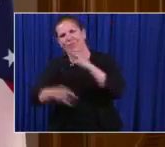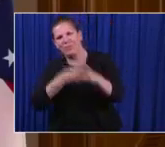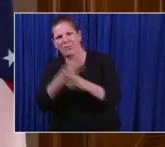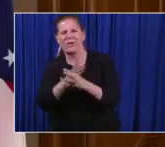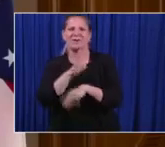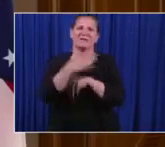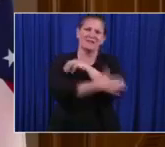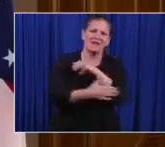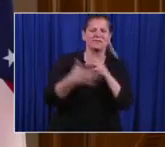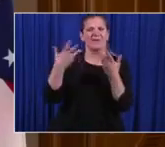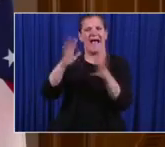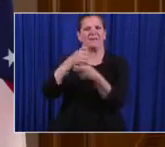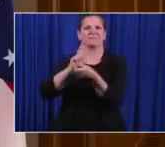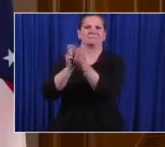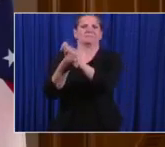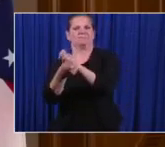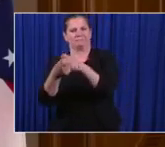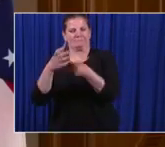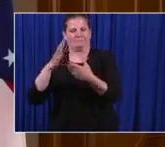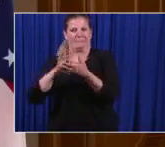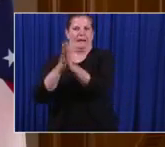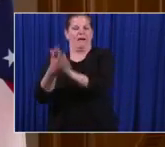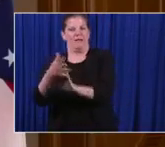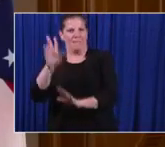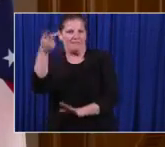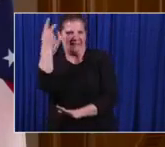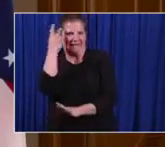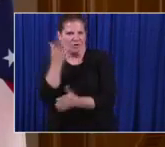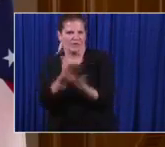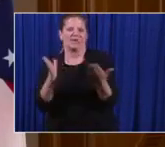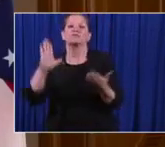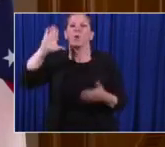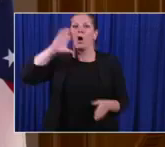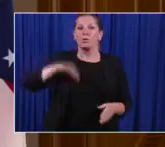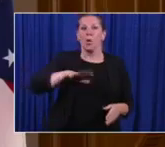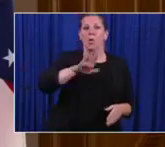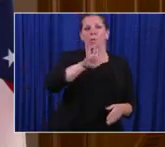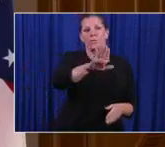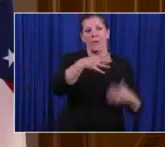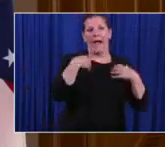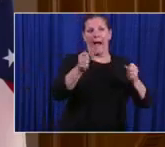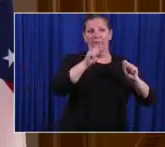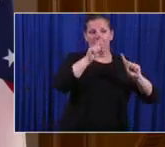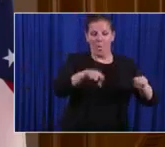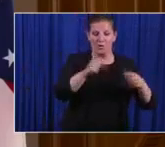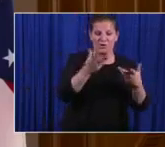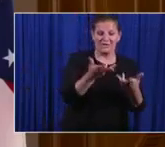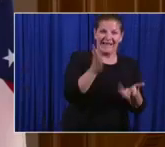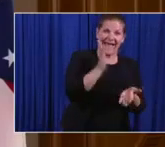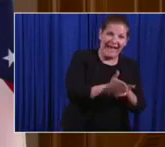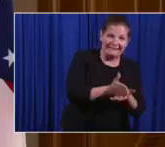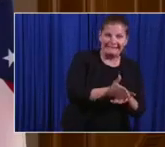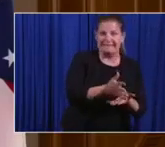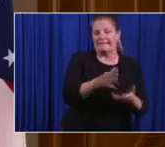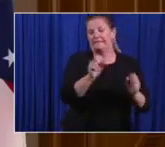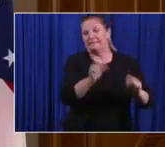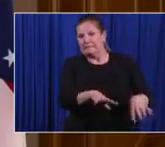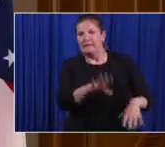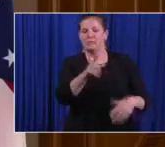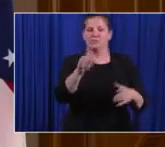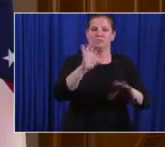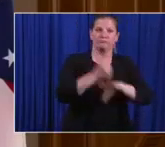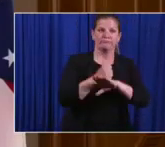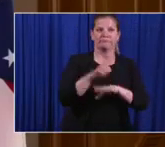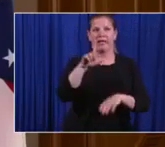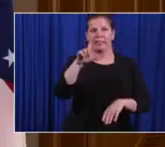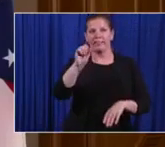own party and across the aisle when it comes to the lottery, when it comes to your health orders ending. Are you afraid that any of this in your handling of the